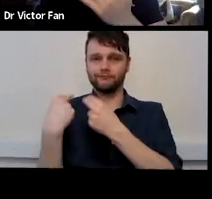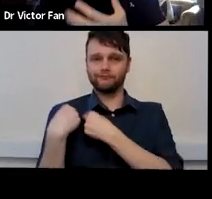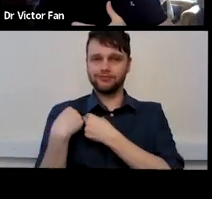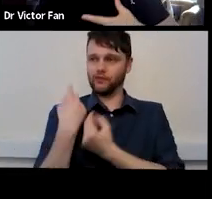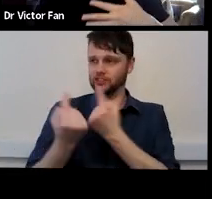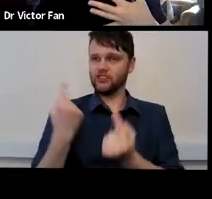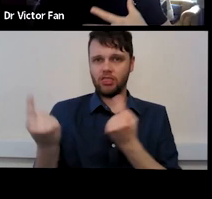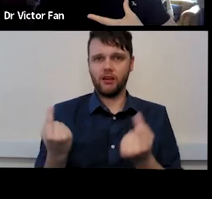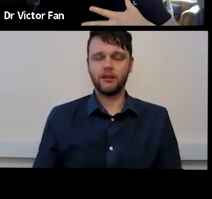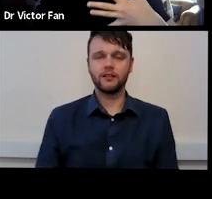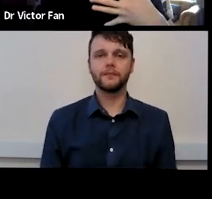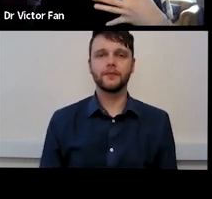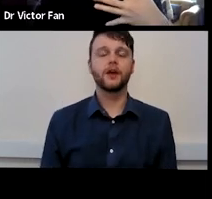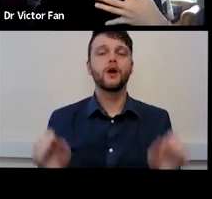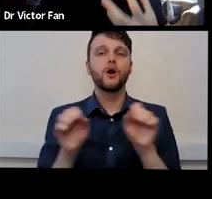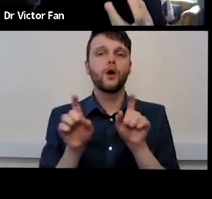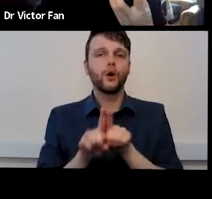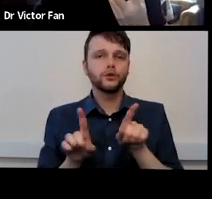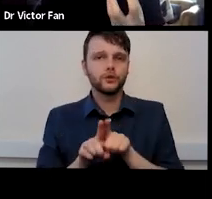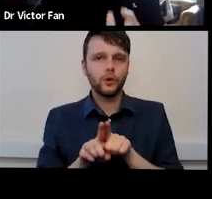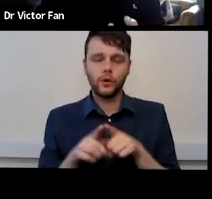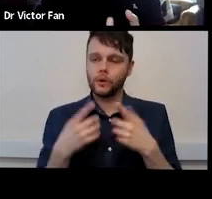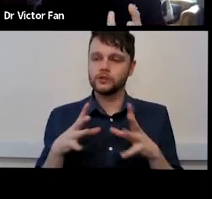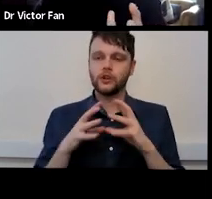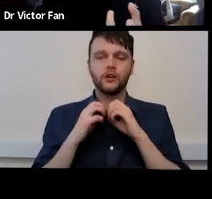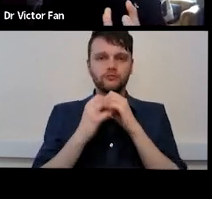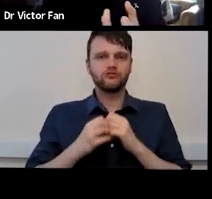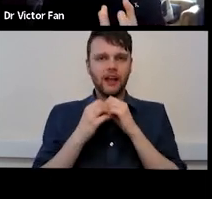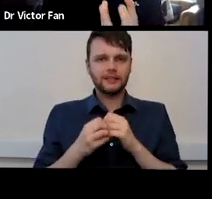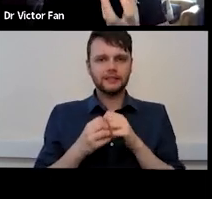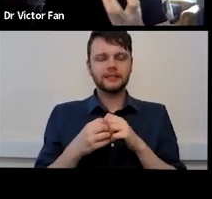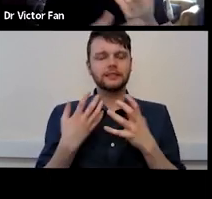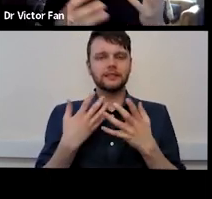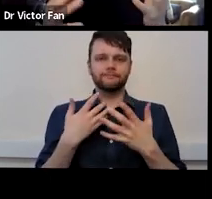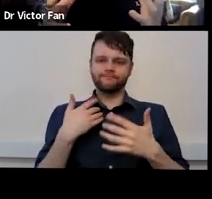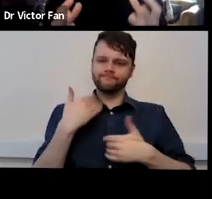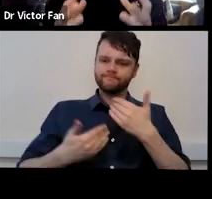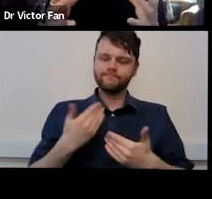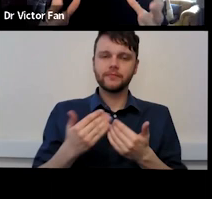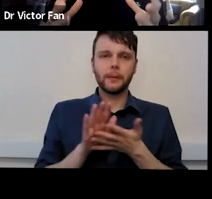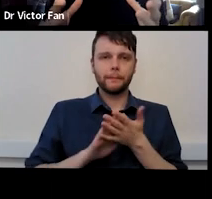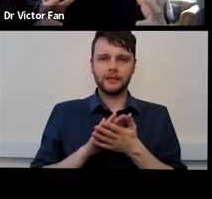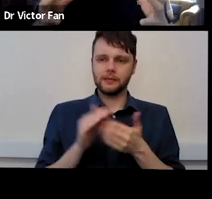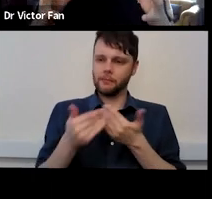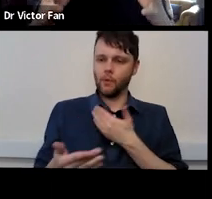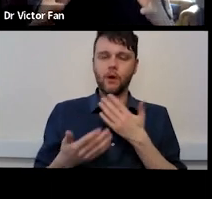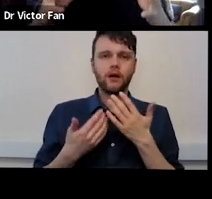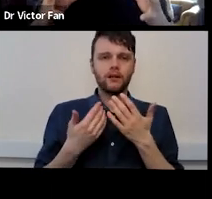other, and also practice frugality so that more wealth could